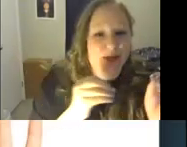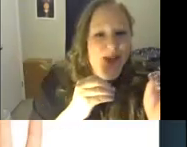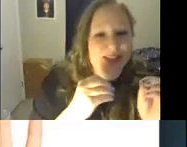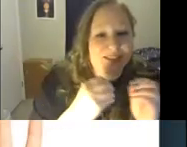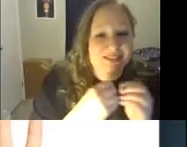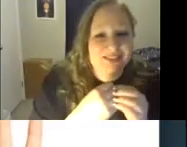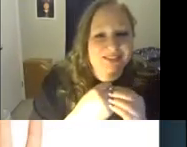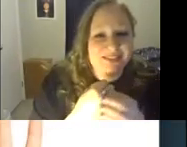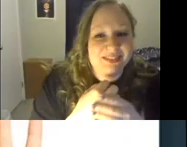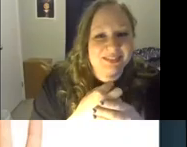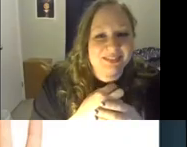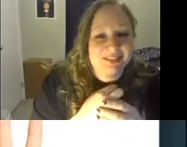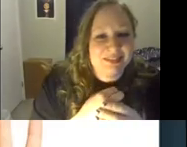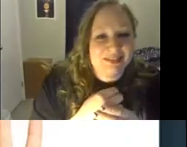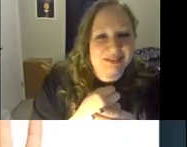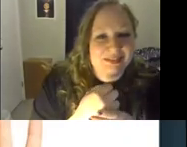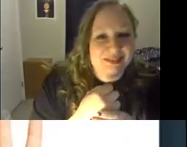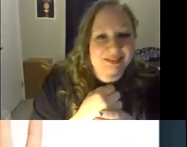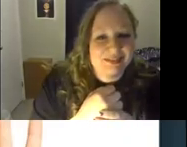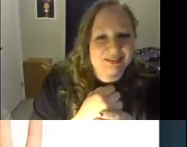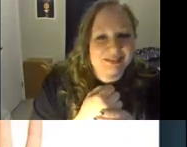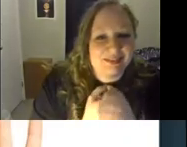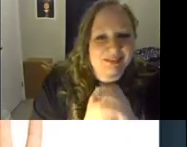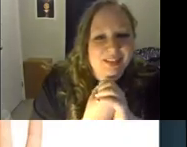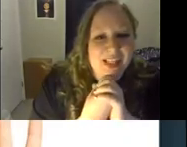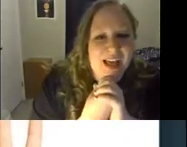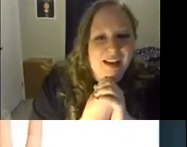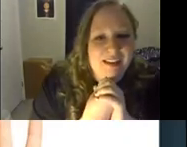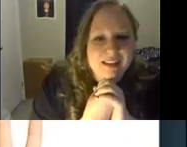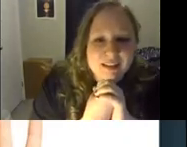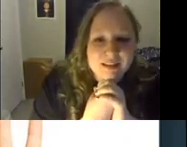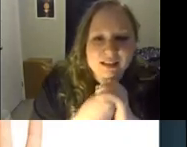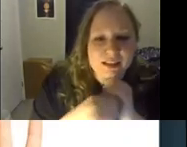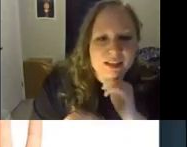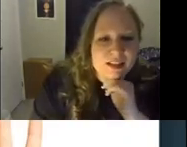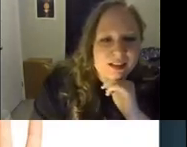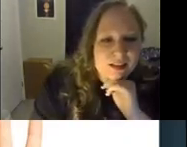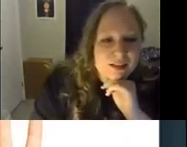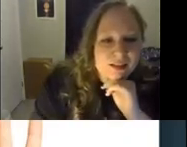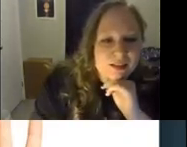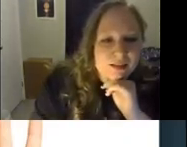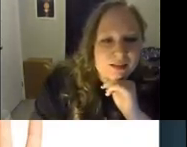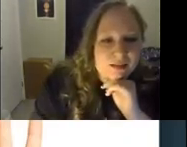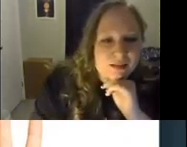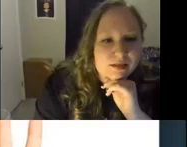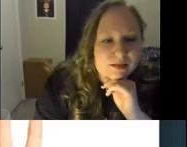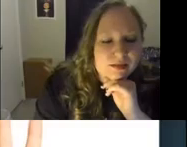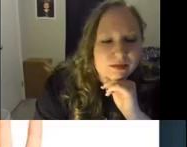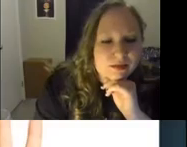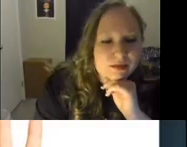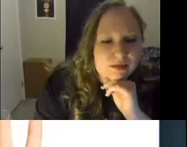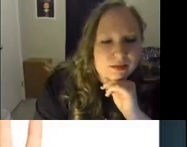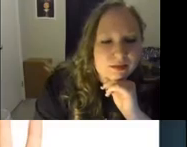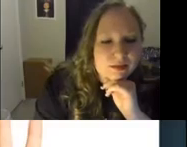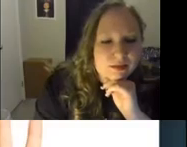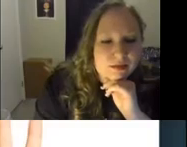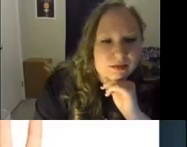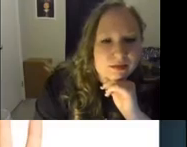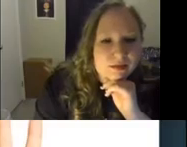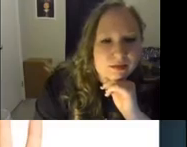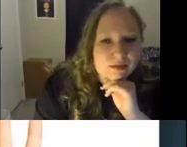Ready to move on? I have one question. Yeah. How would you string a triple digit number